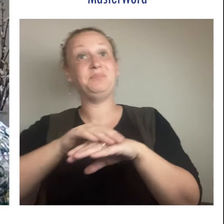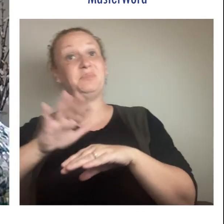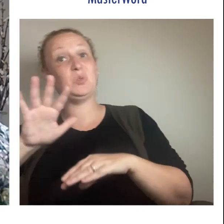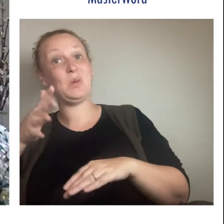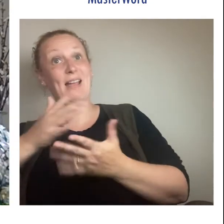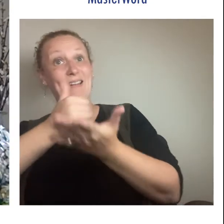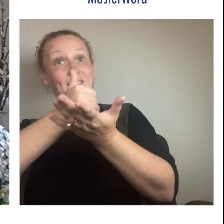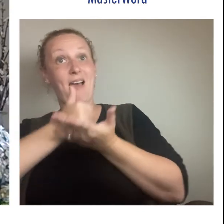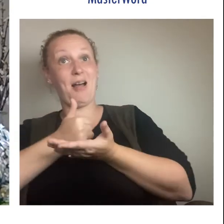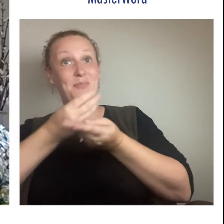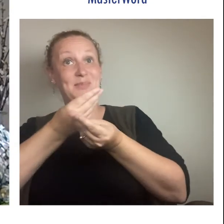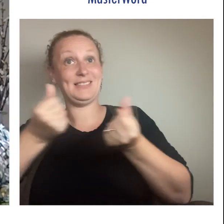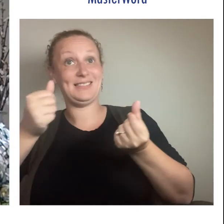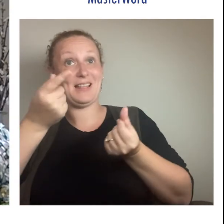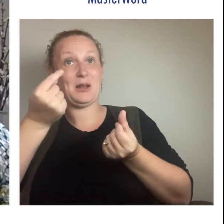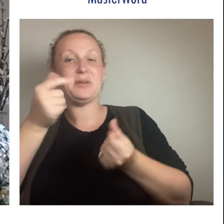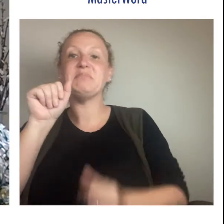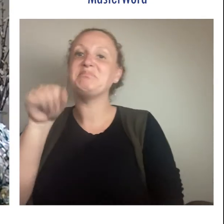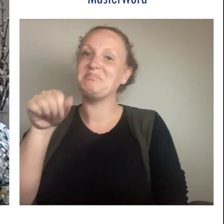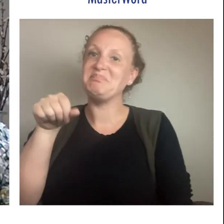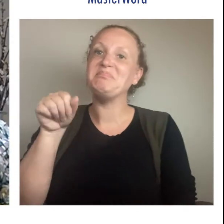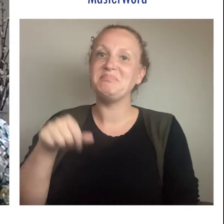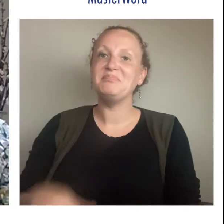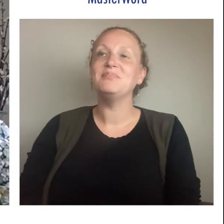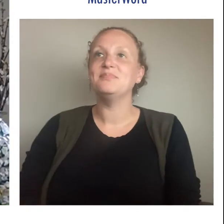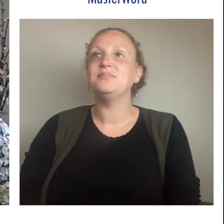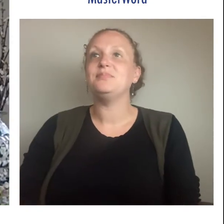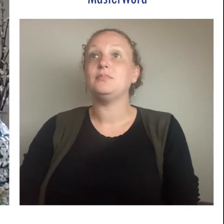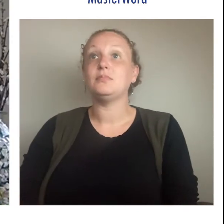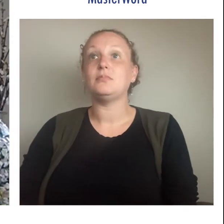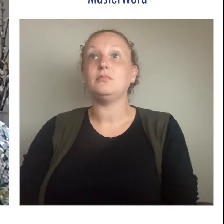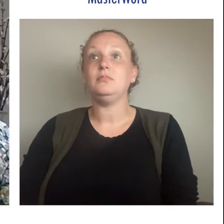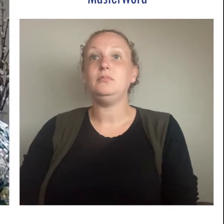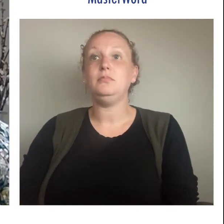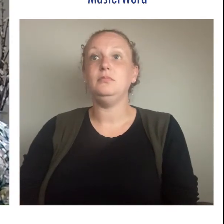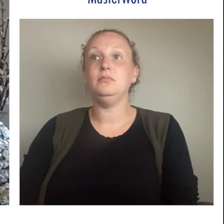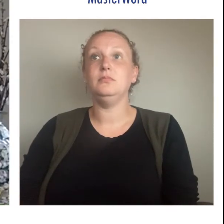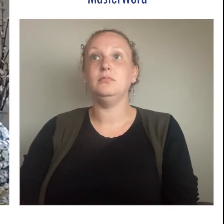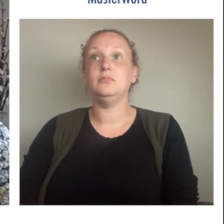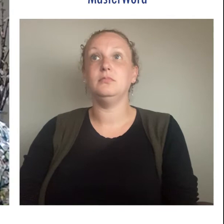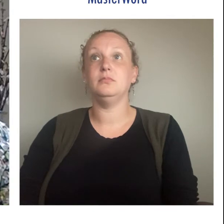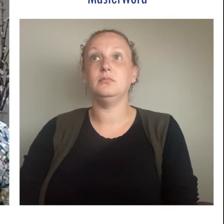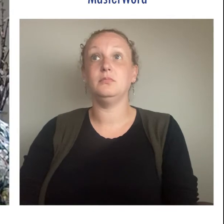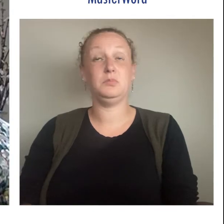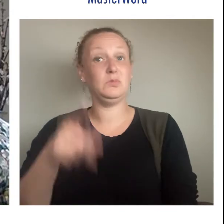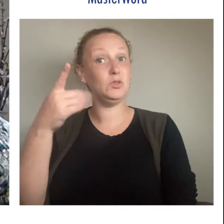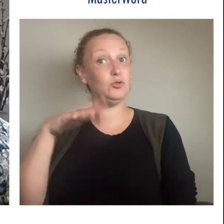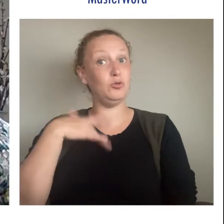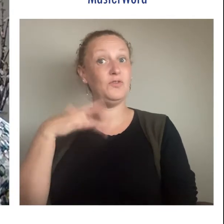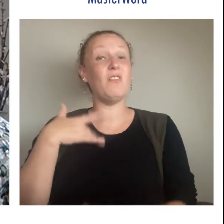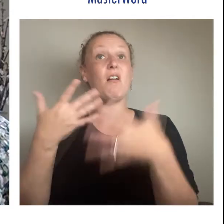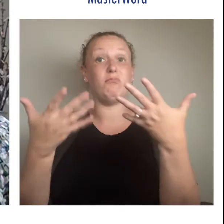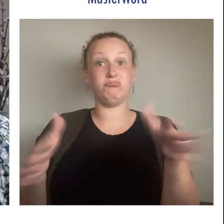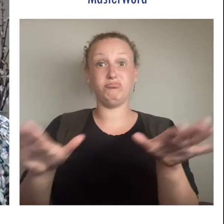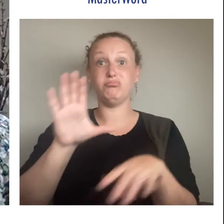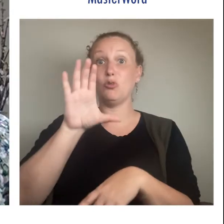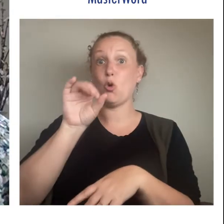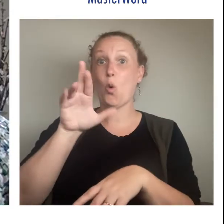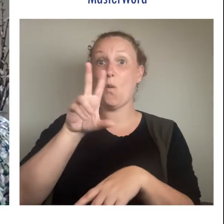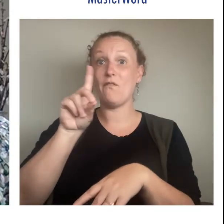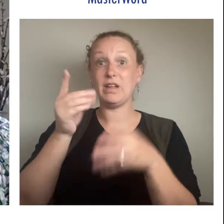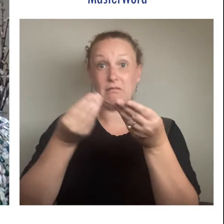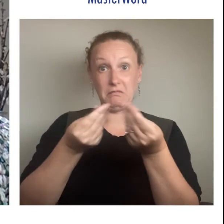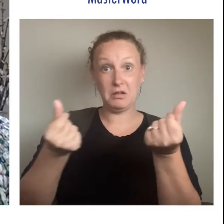in a way. In a way, I think it does. Do you see any depositions in the future post-COVID happening